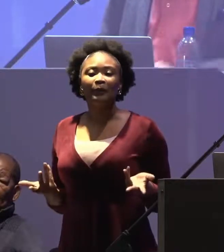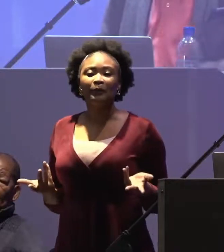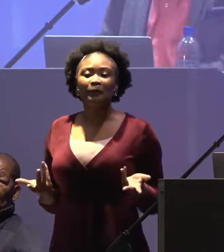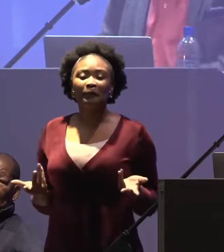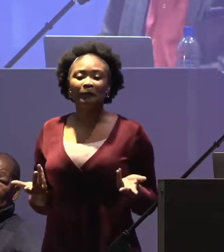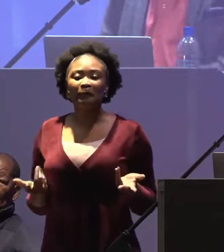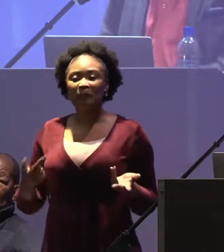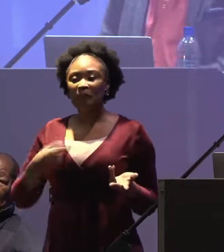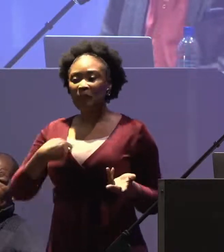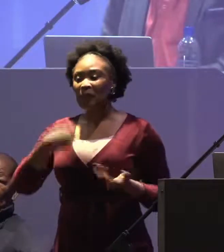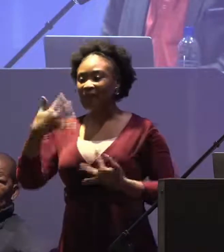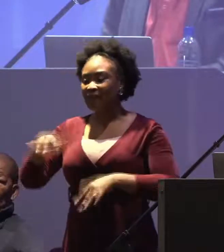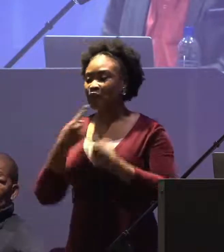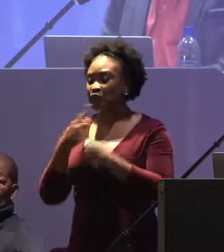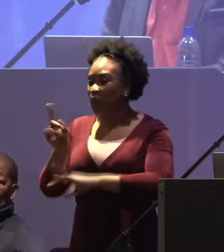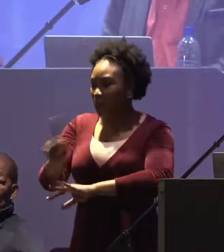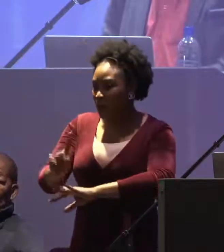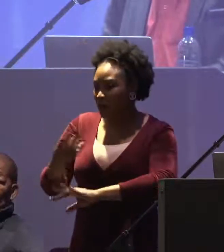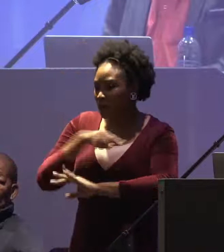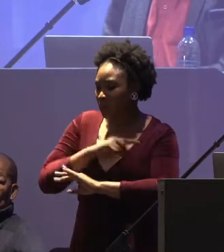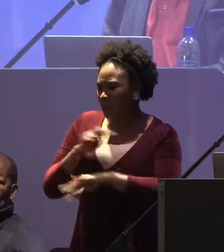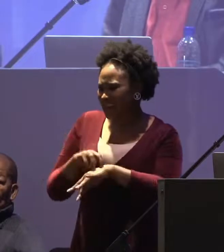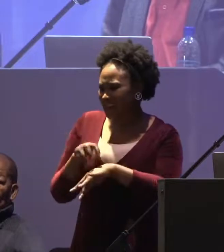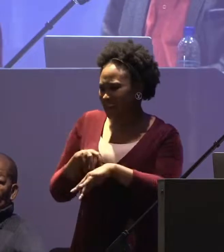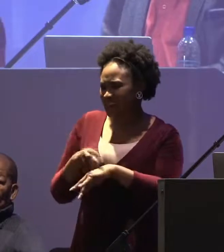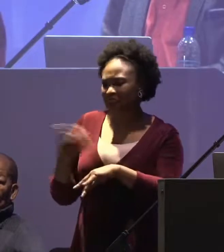As I've indicated, we just need to